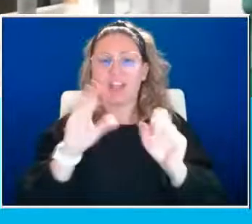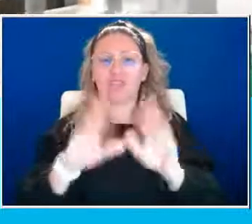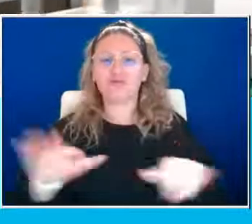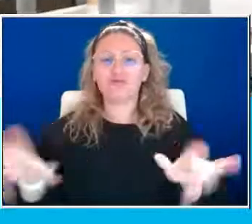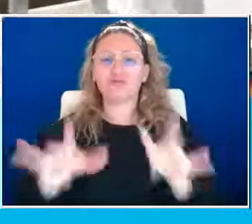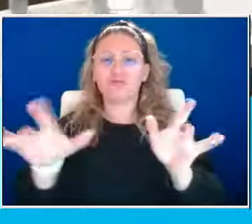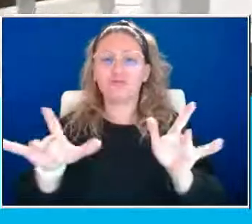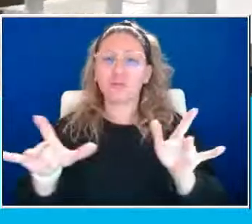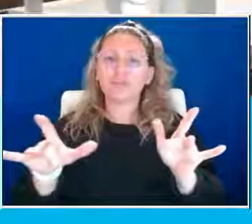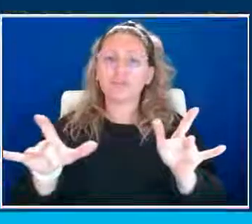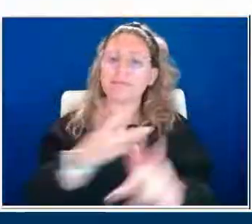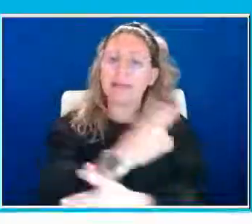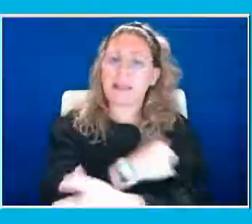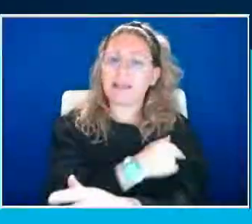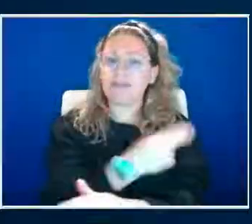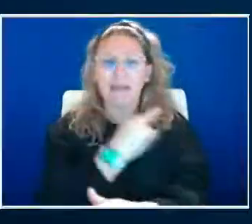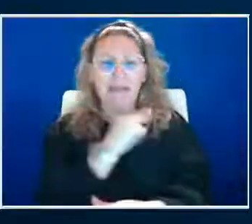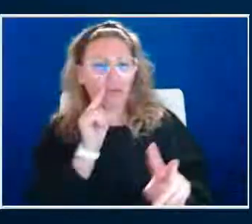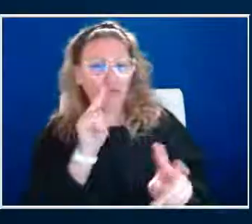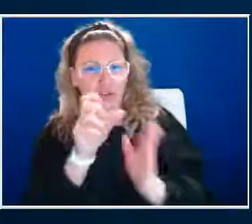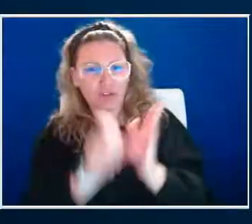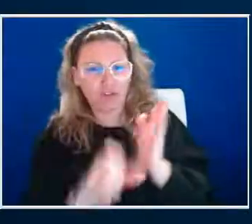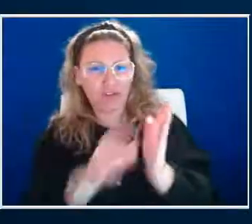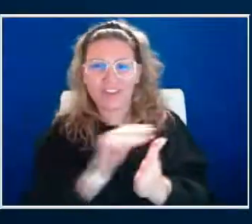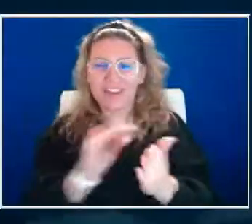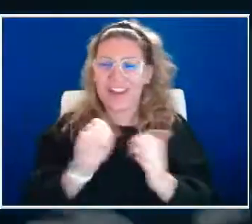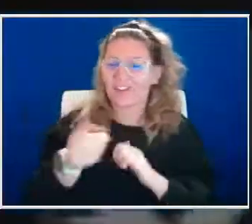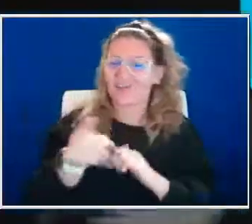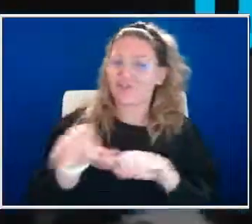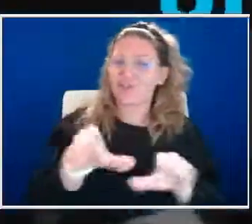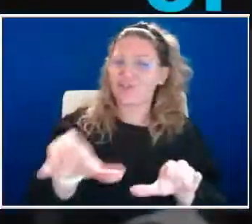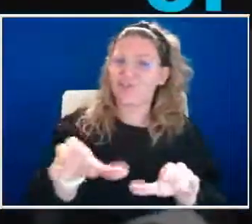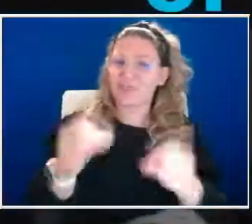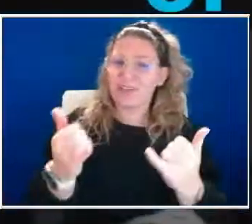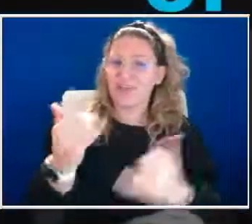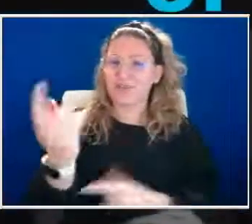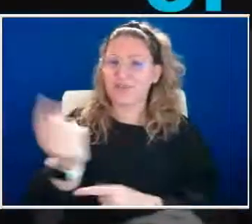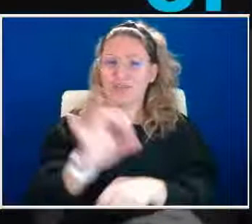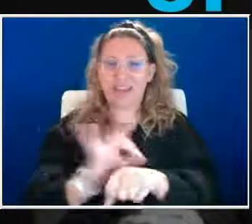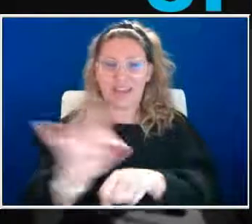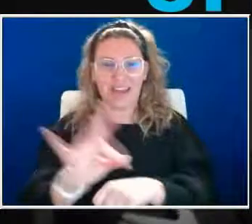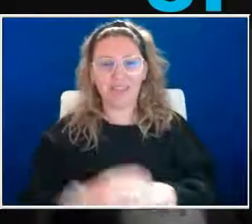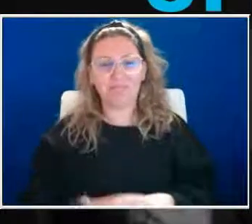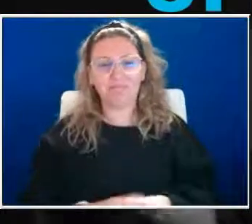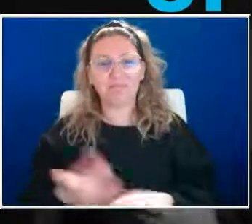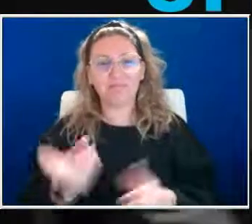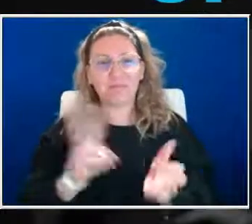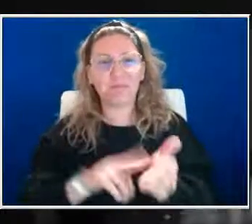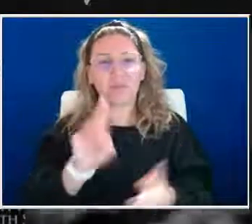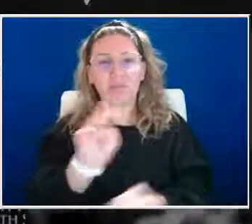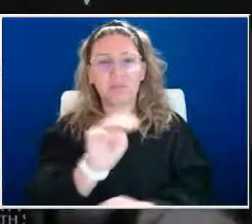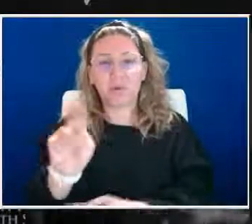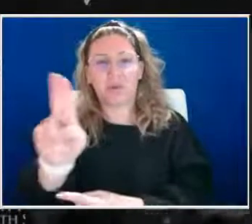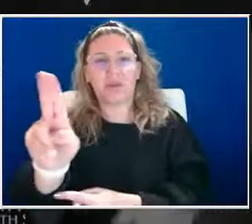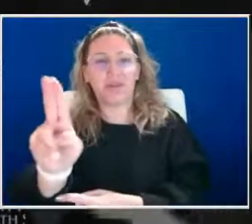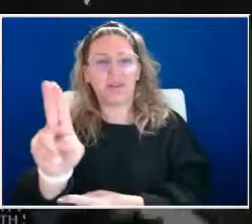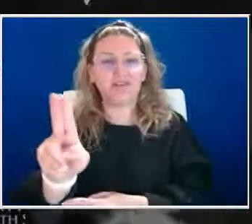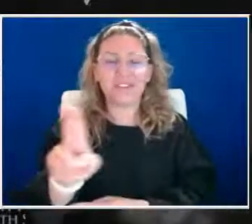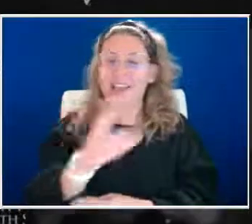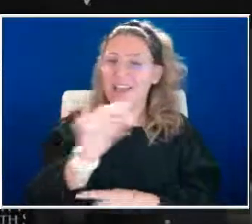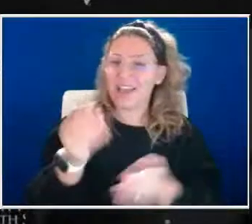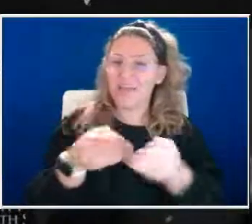how Colby is doing now. That's Tuesday at 8. Subscribe to our Morning Medical Update and Open